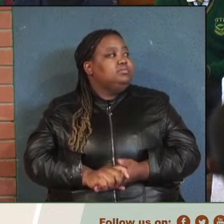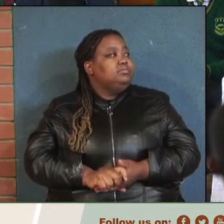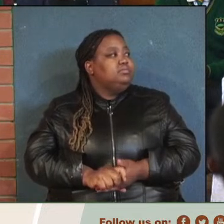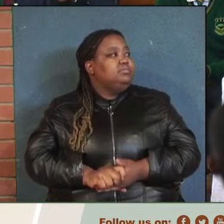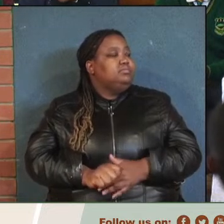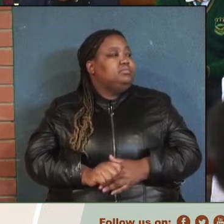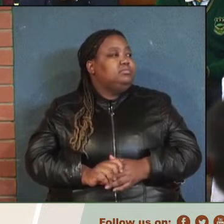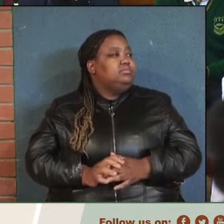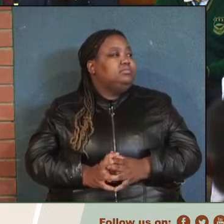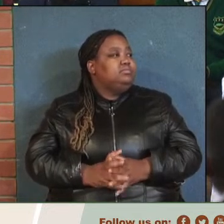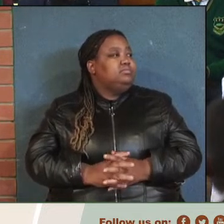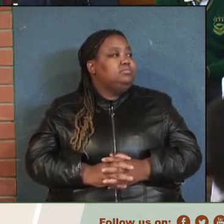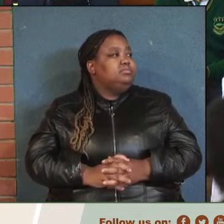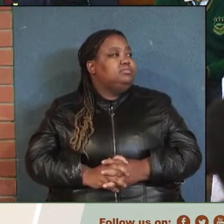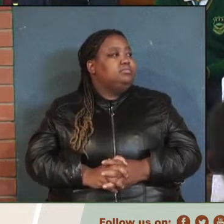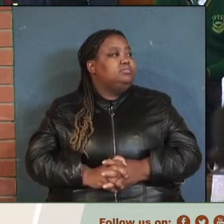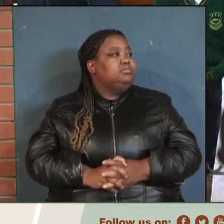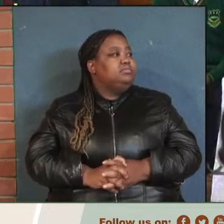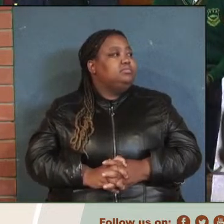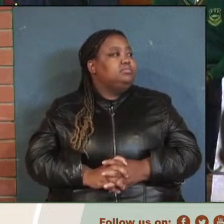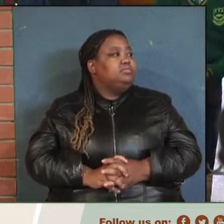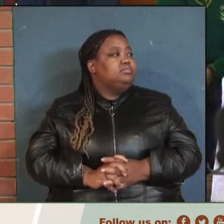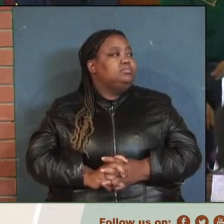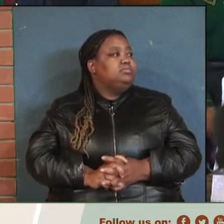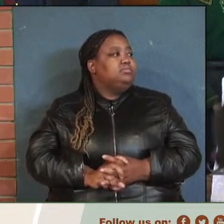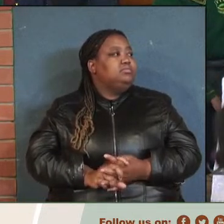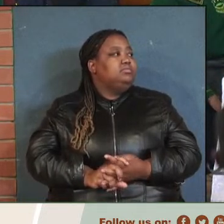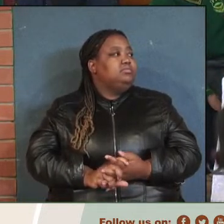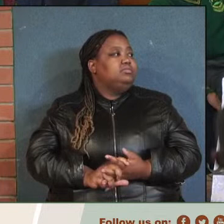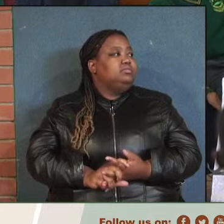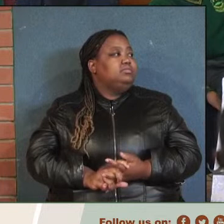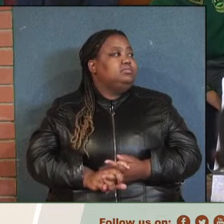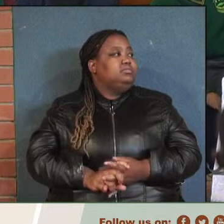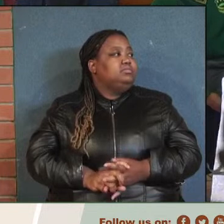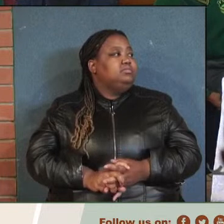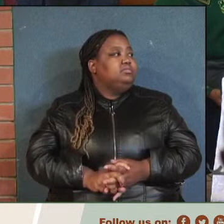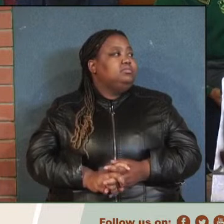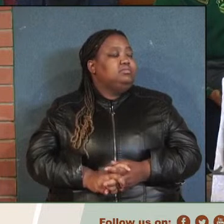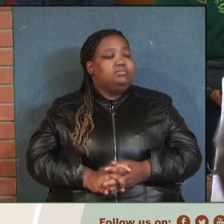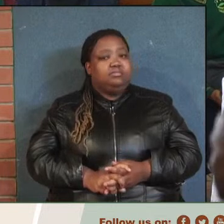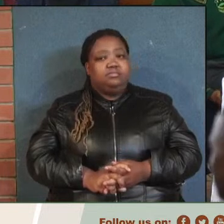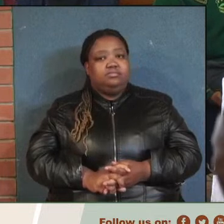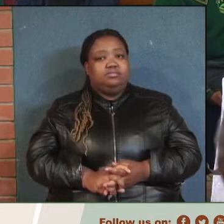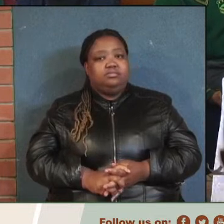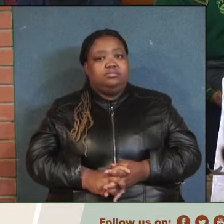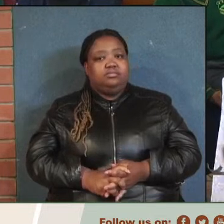Honorable member, right there with the mask, I recognize you. You may speak.